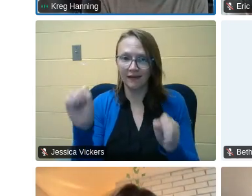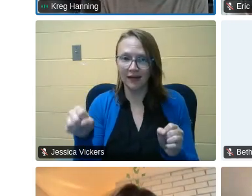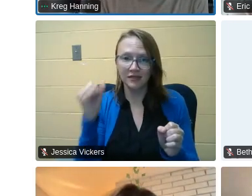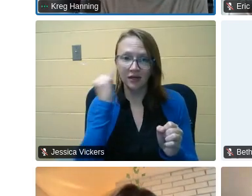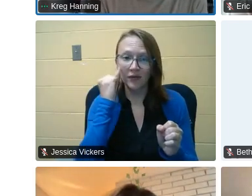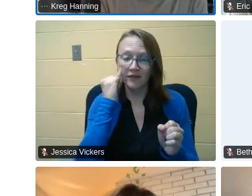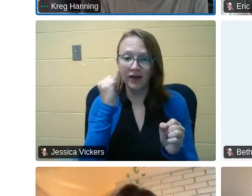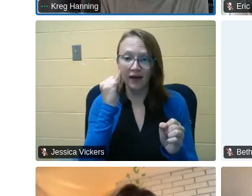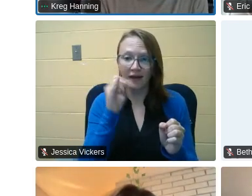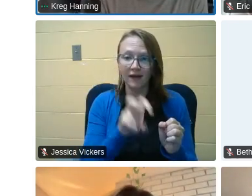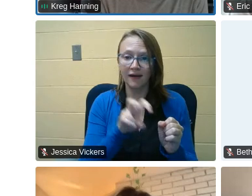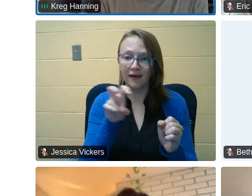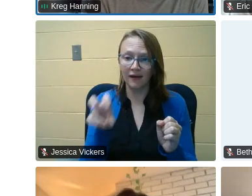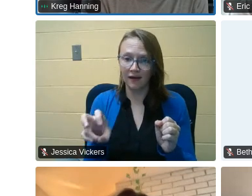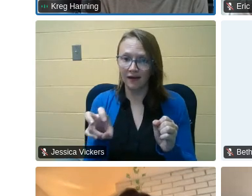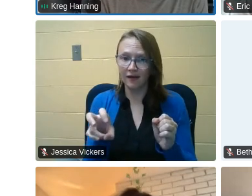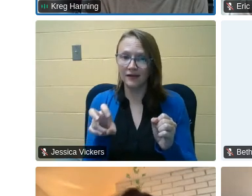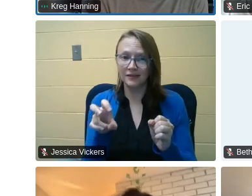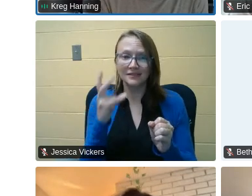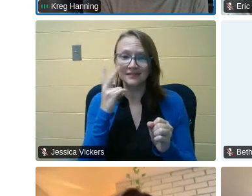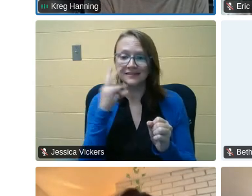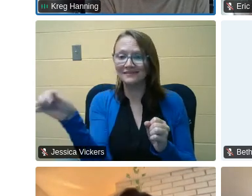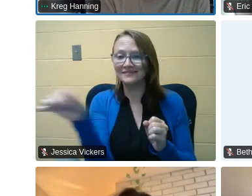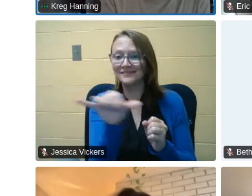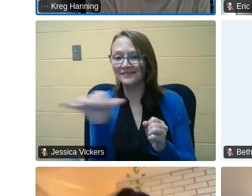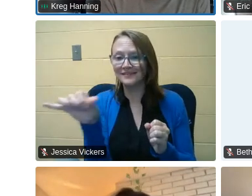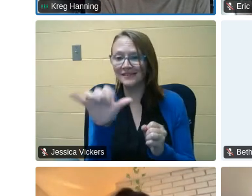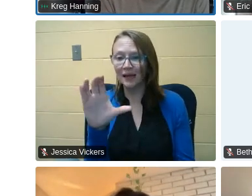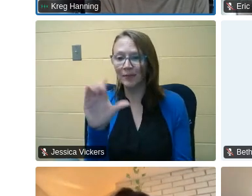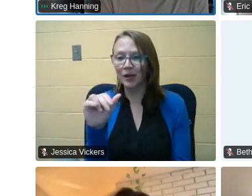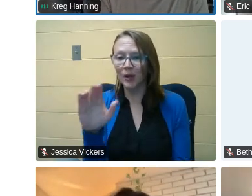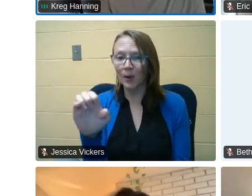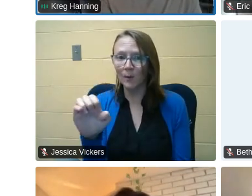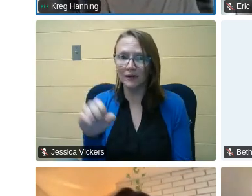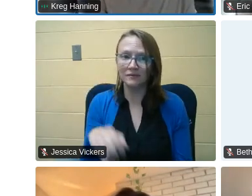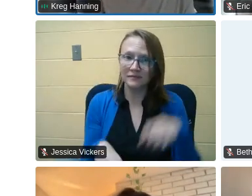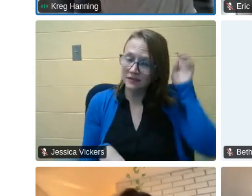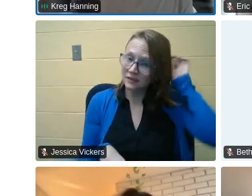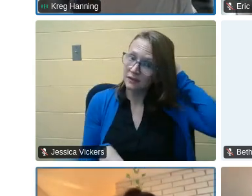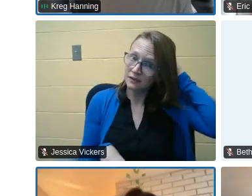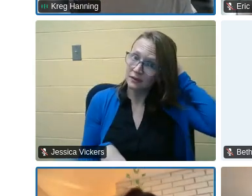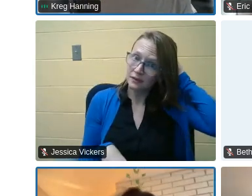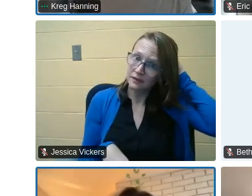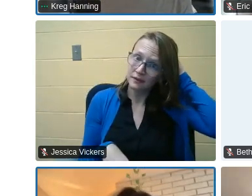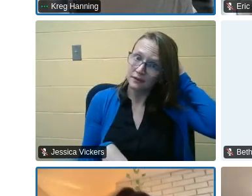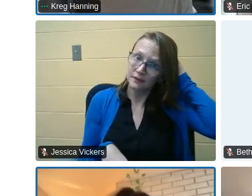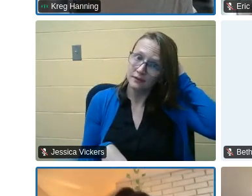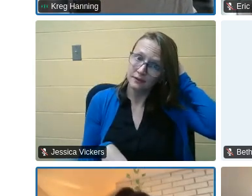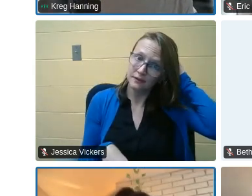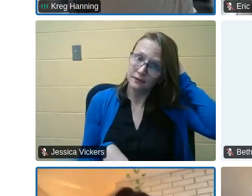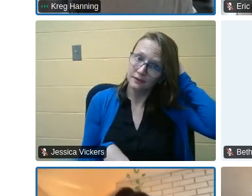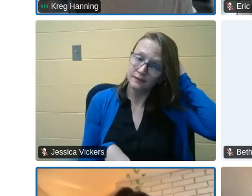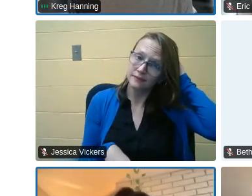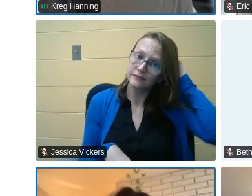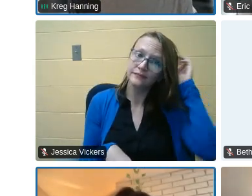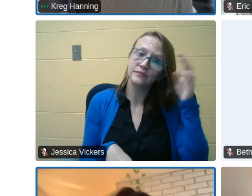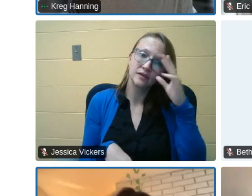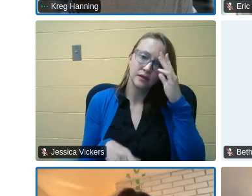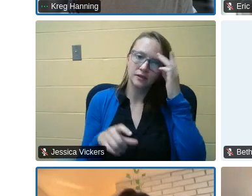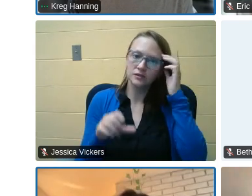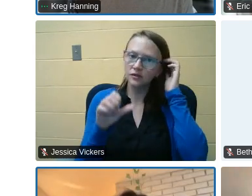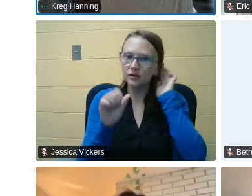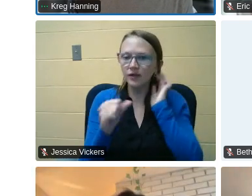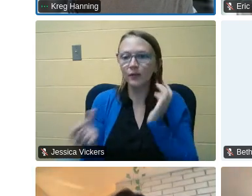to see, there it is. Now it says when the lettuce touches the taco. So we can go ahead and play the game again now. And now we can collect the